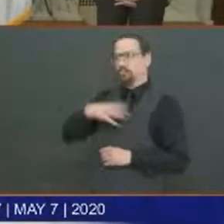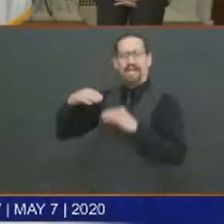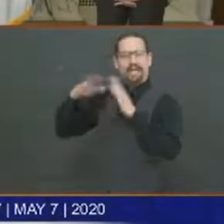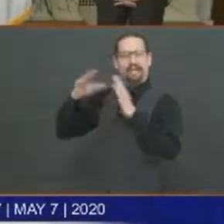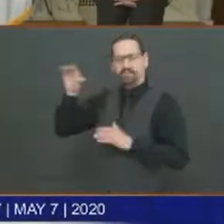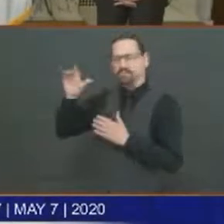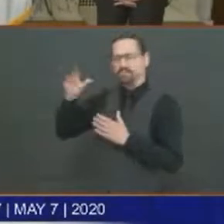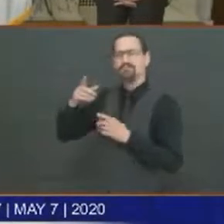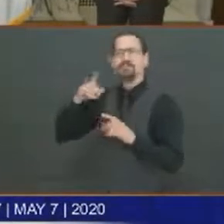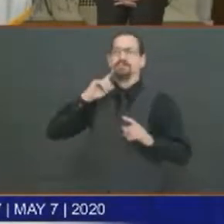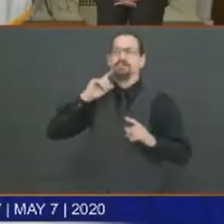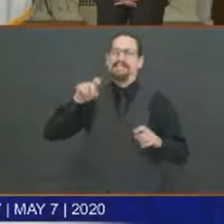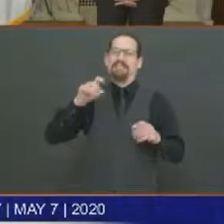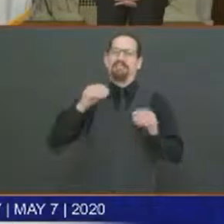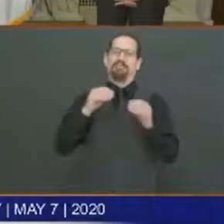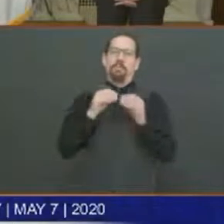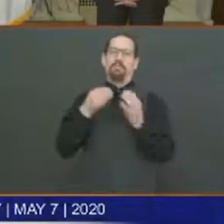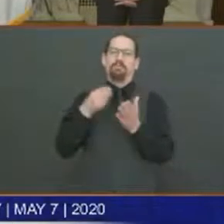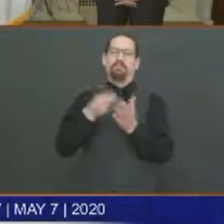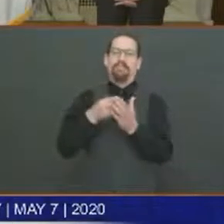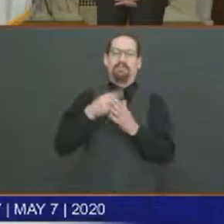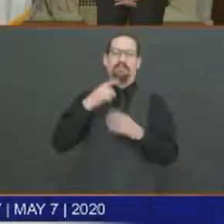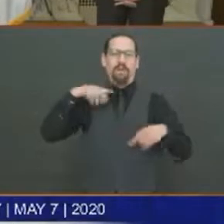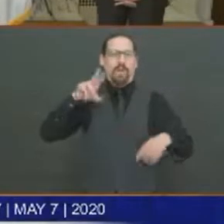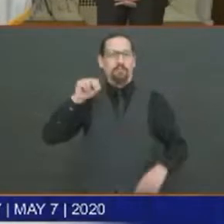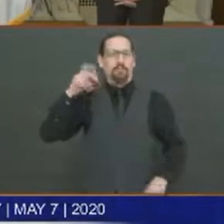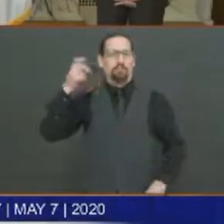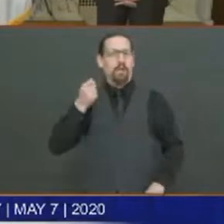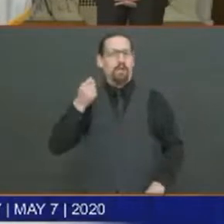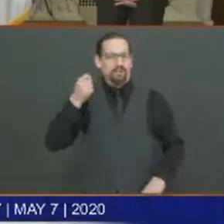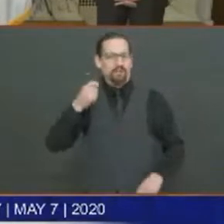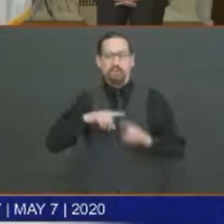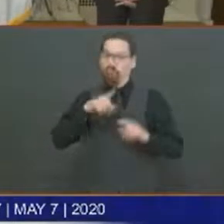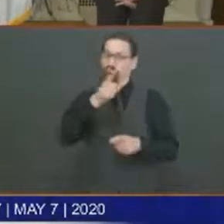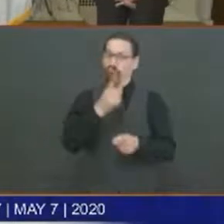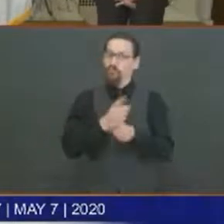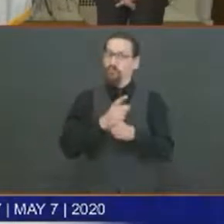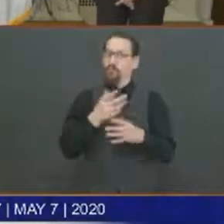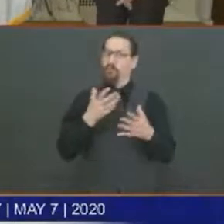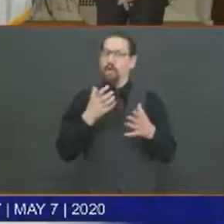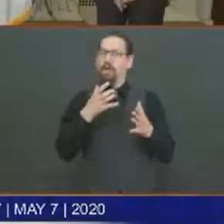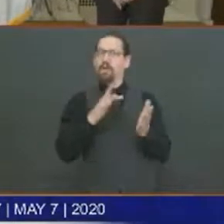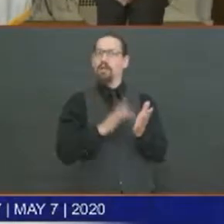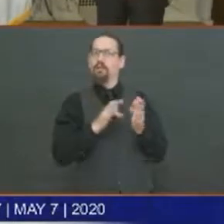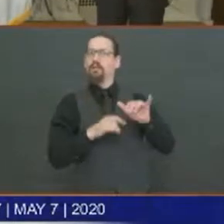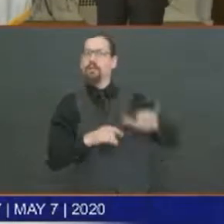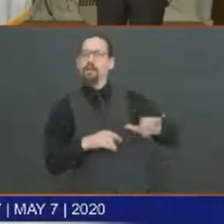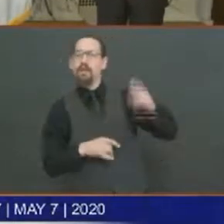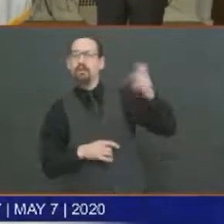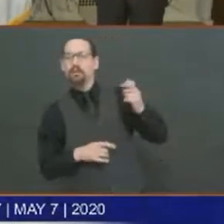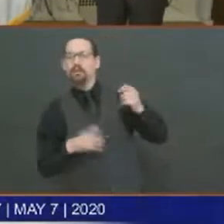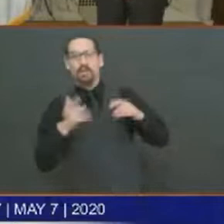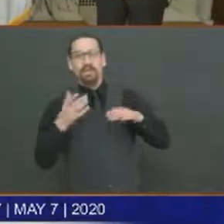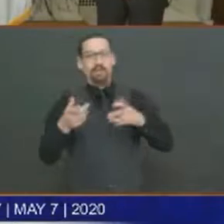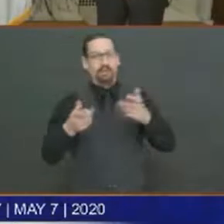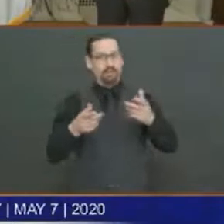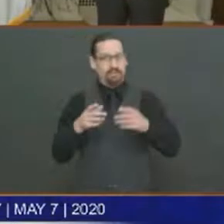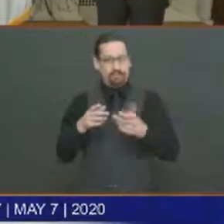Island. On the flip side, the additional $600 check, which was well